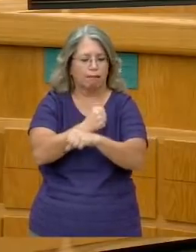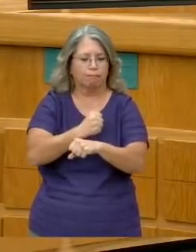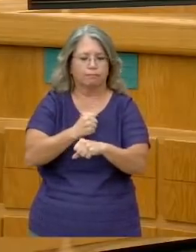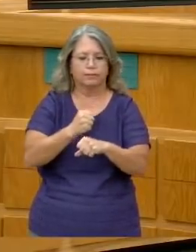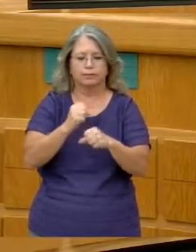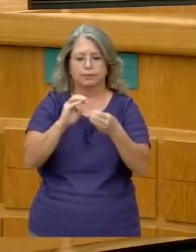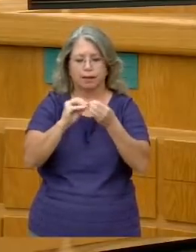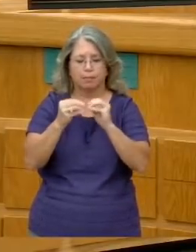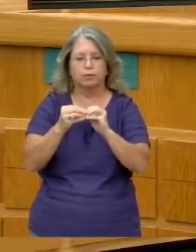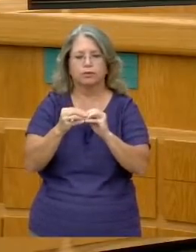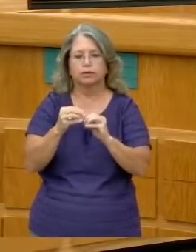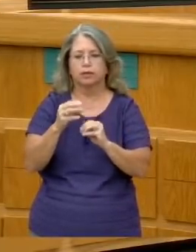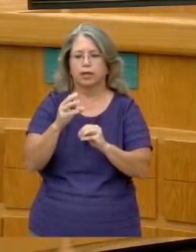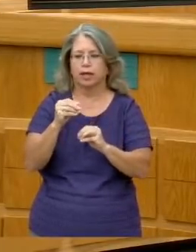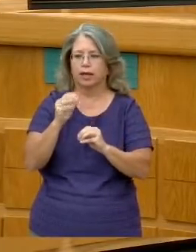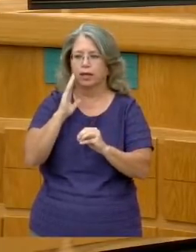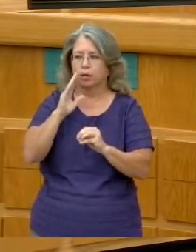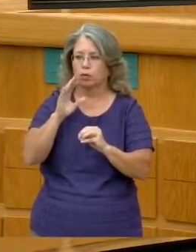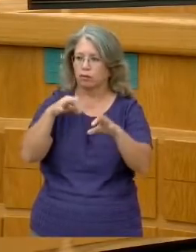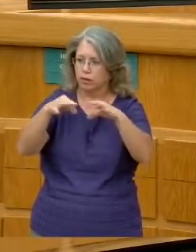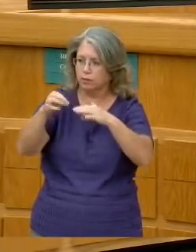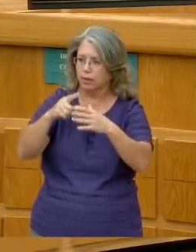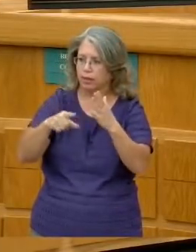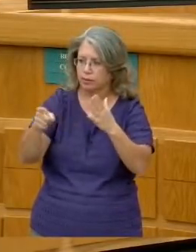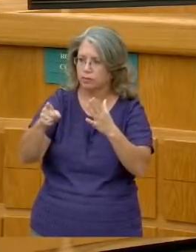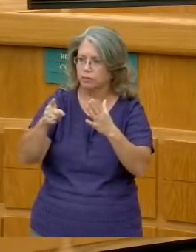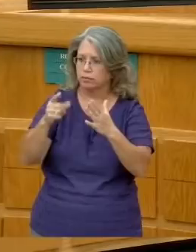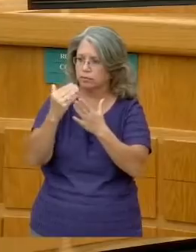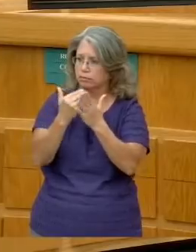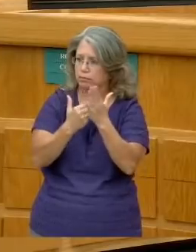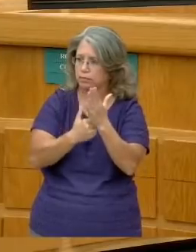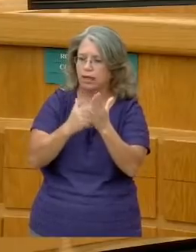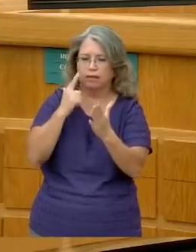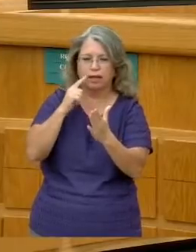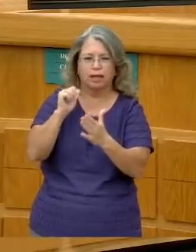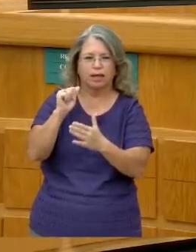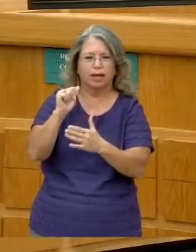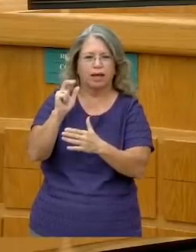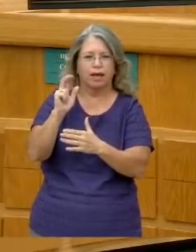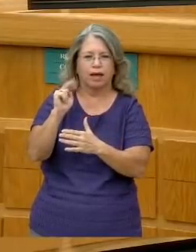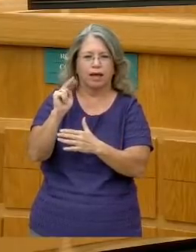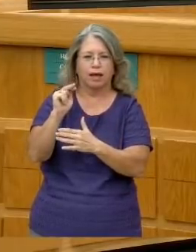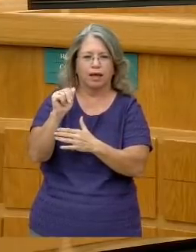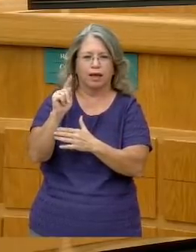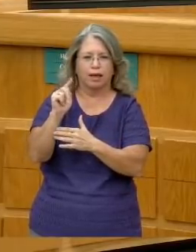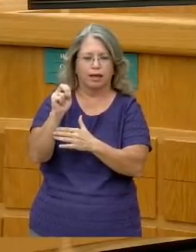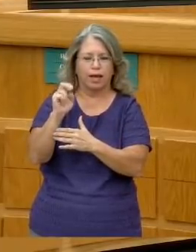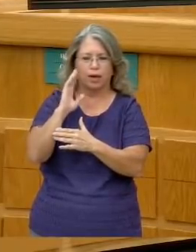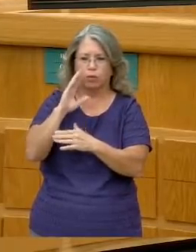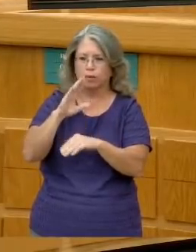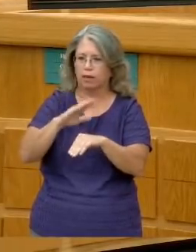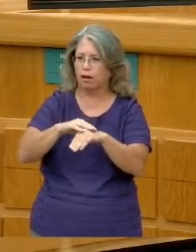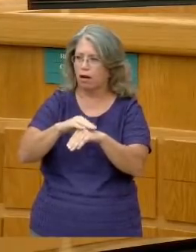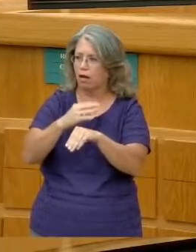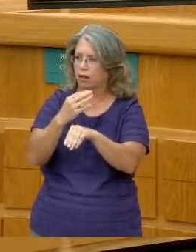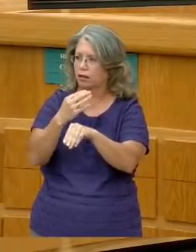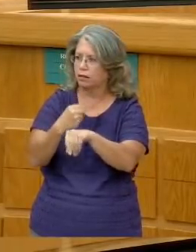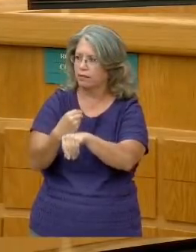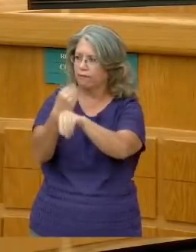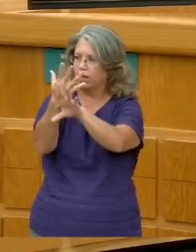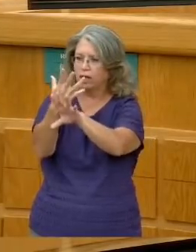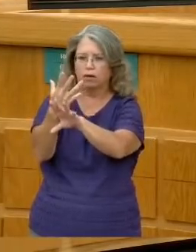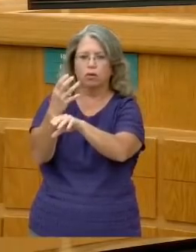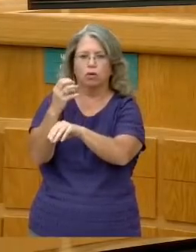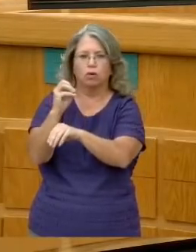introduce what he's going to do. And then I think Annette will be coming either by video or be in